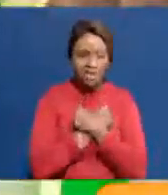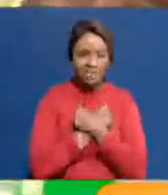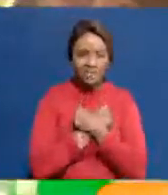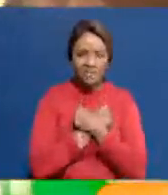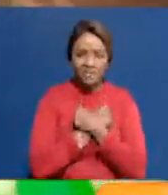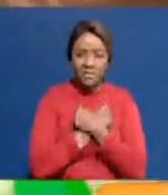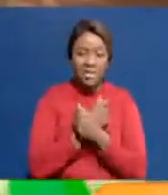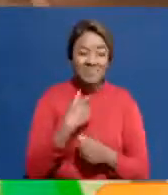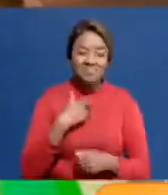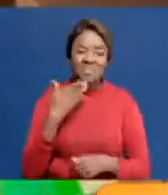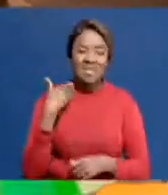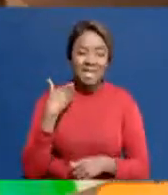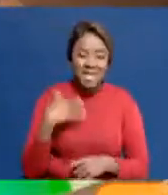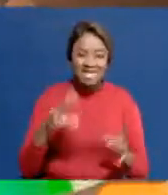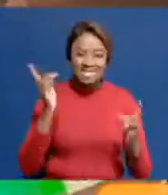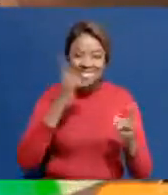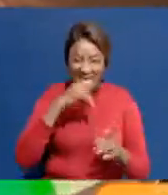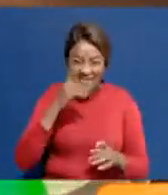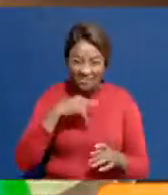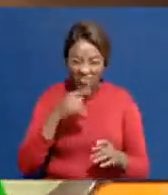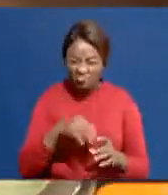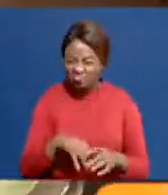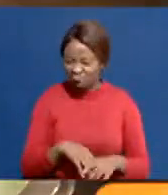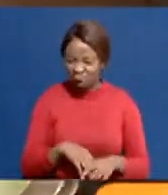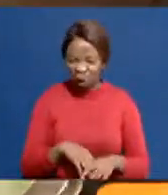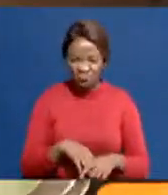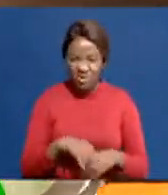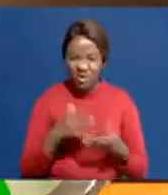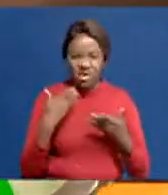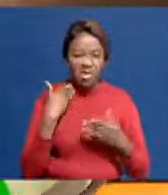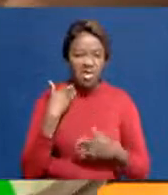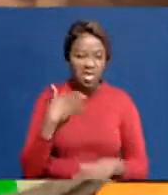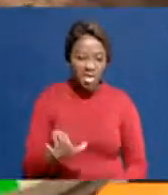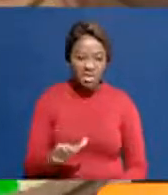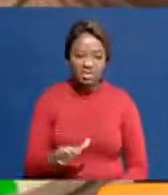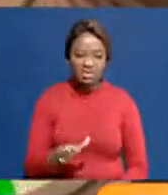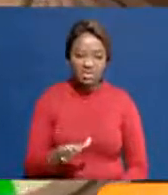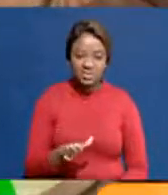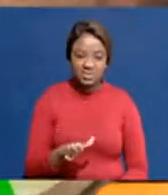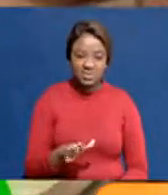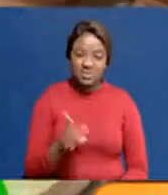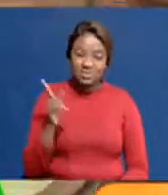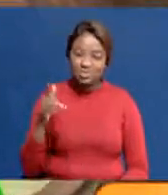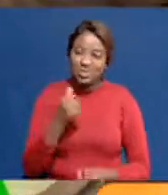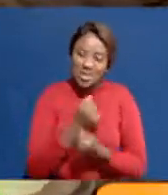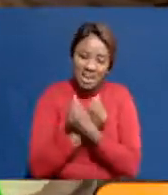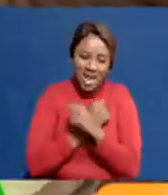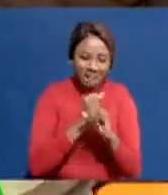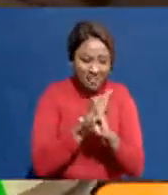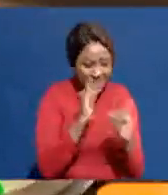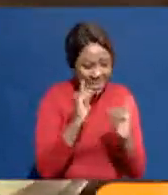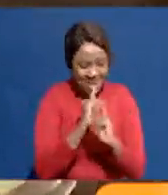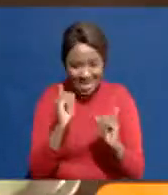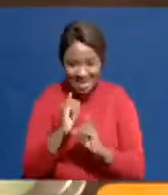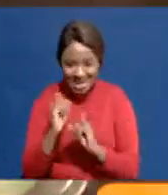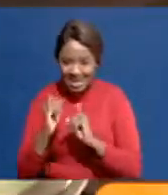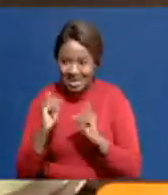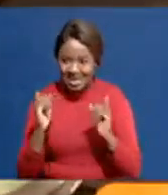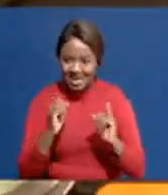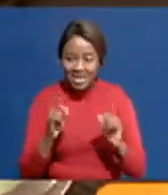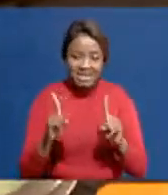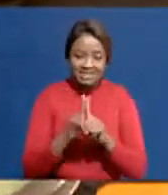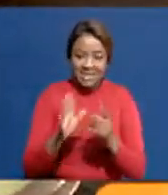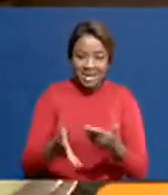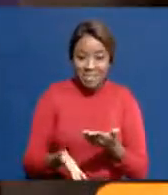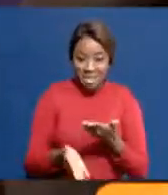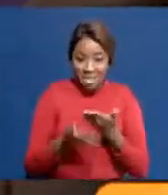like that at all, at all. It goes beyond just keeping things clean for Kimani. It focuses and calms